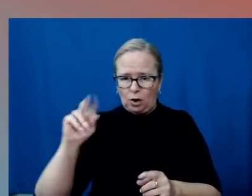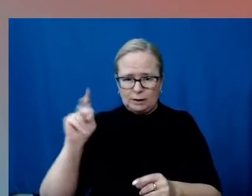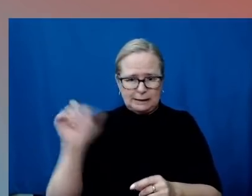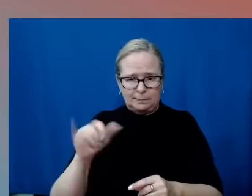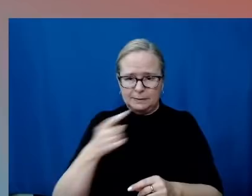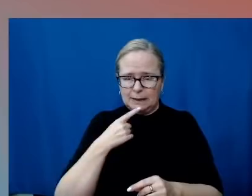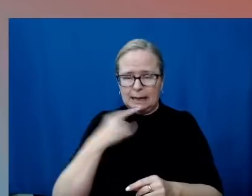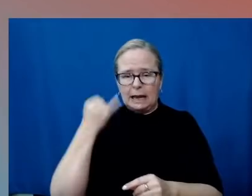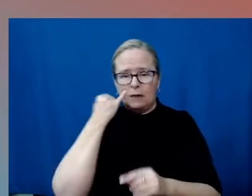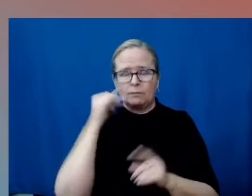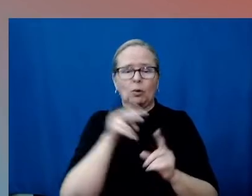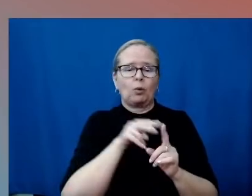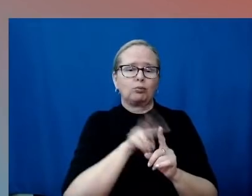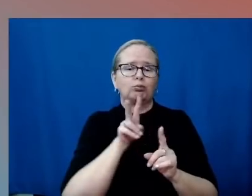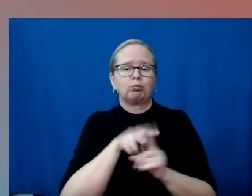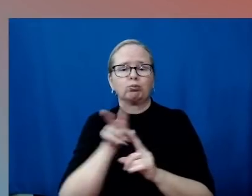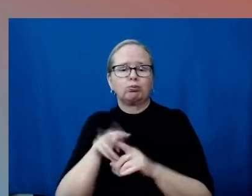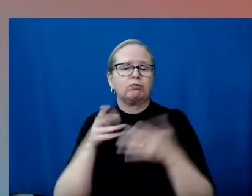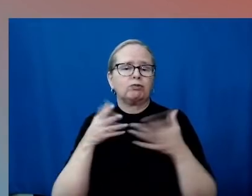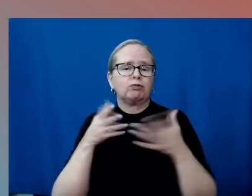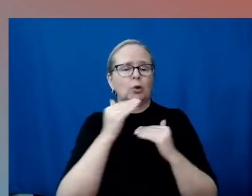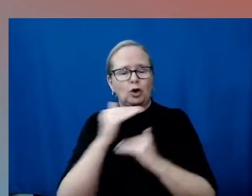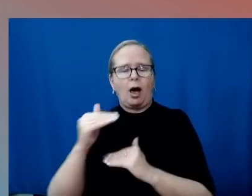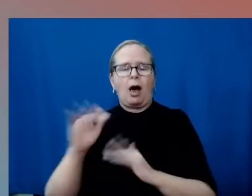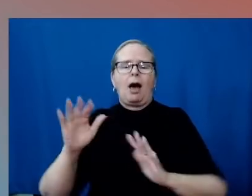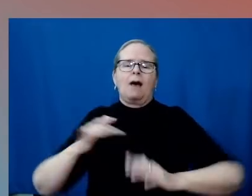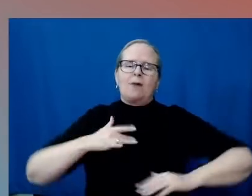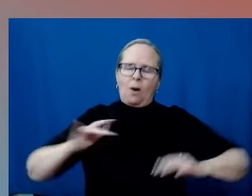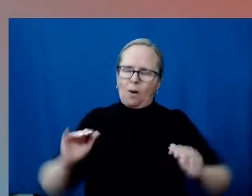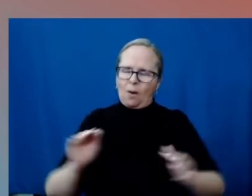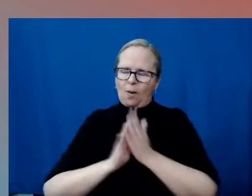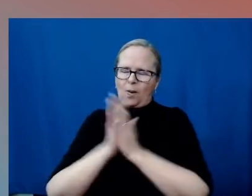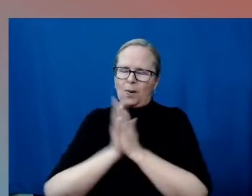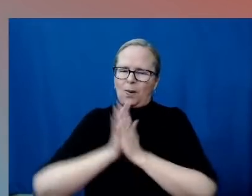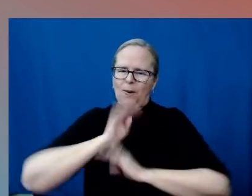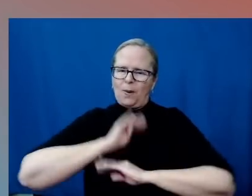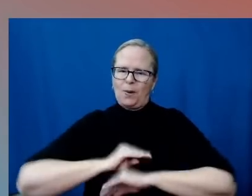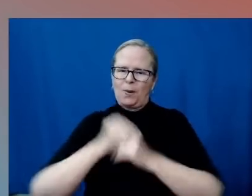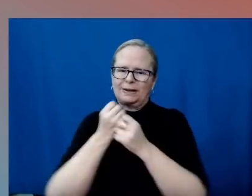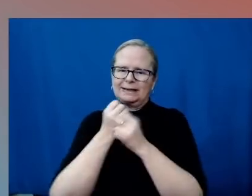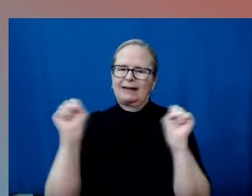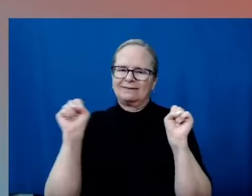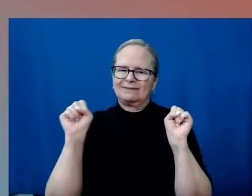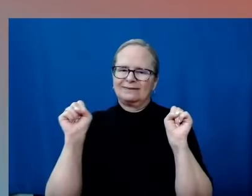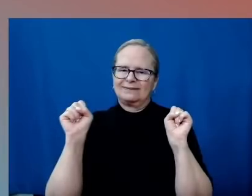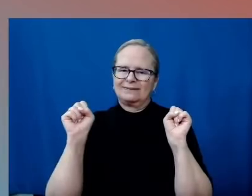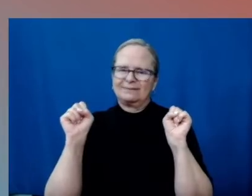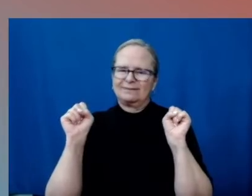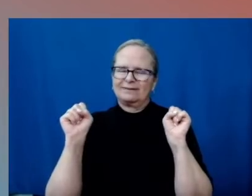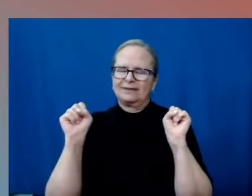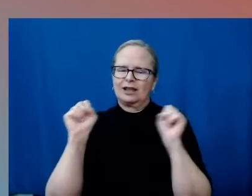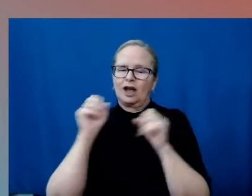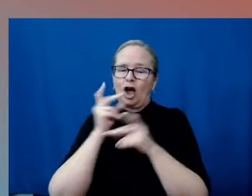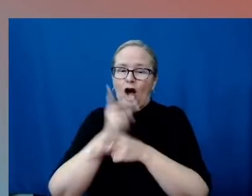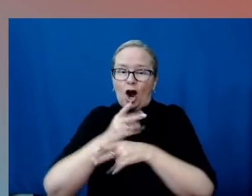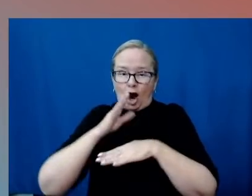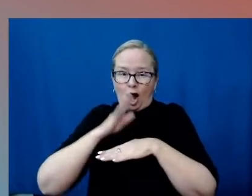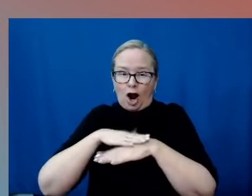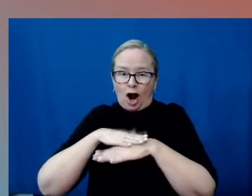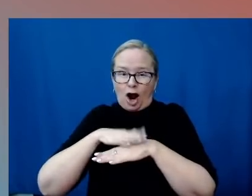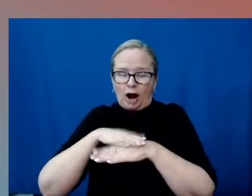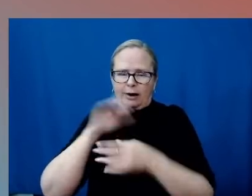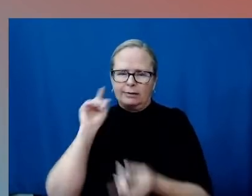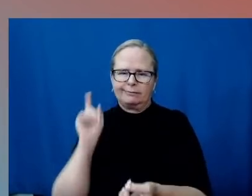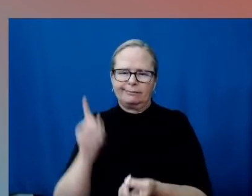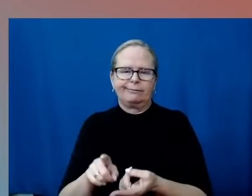we remove measures, it's a signal for people that all is over, all is good, and people start to behave less cautious on other